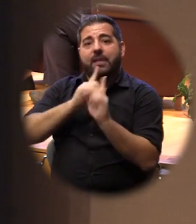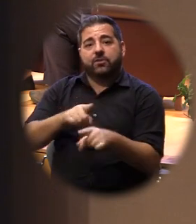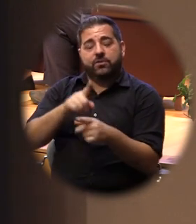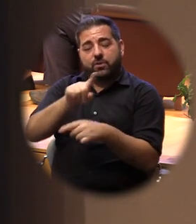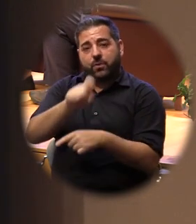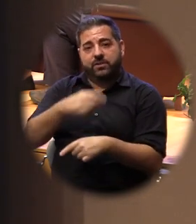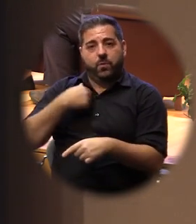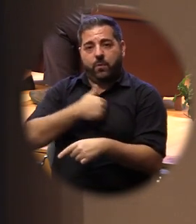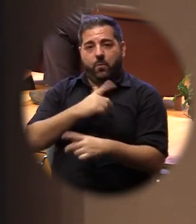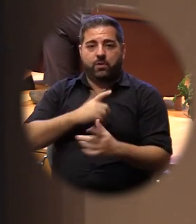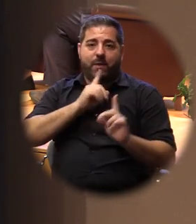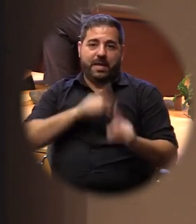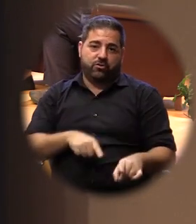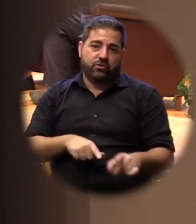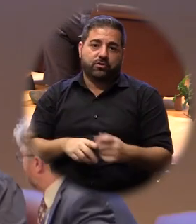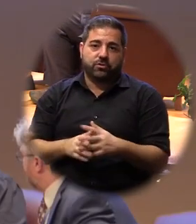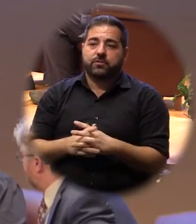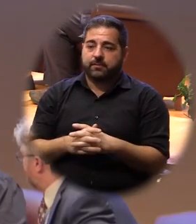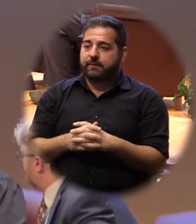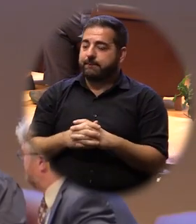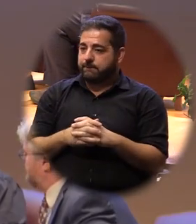to.